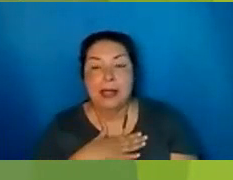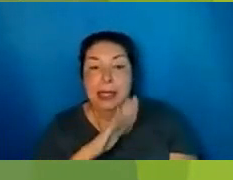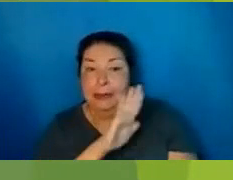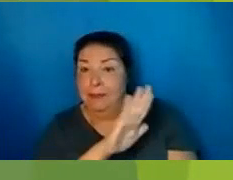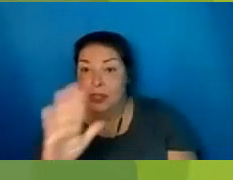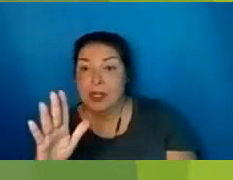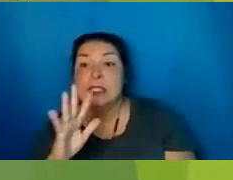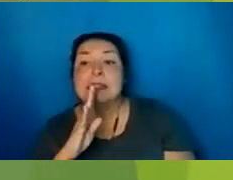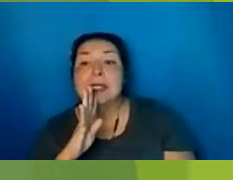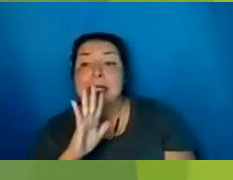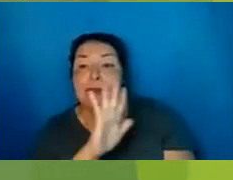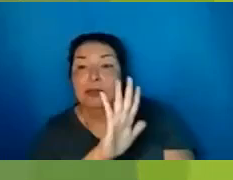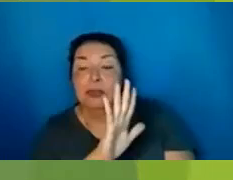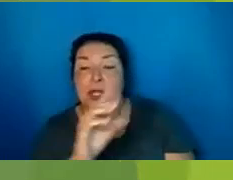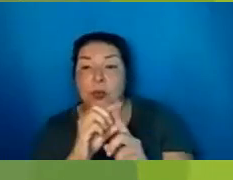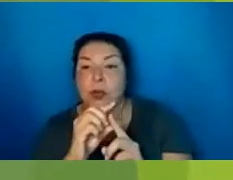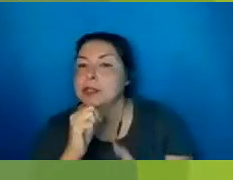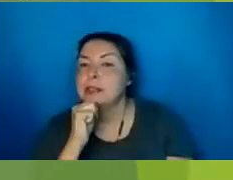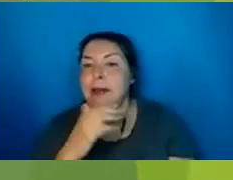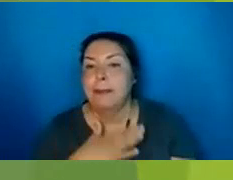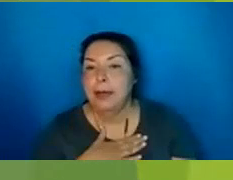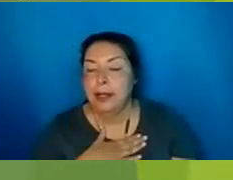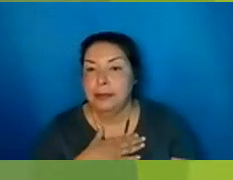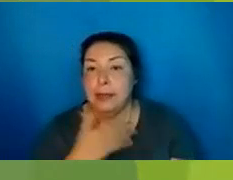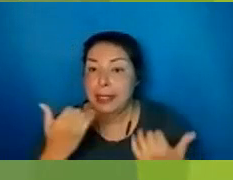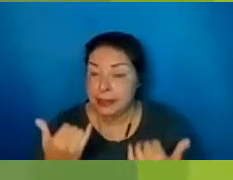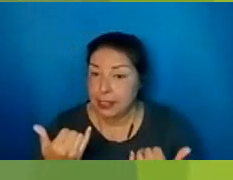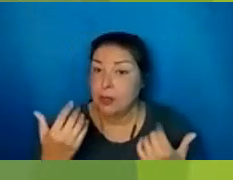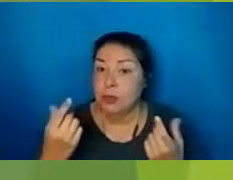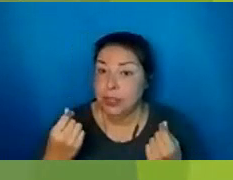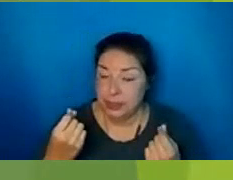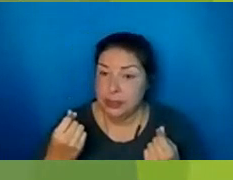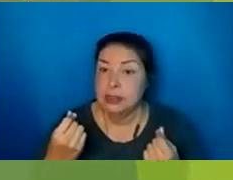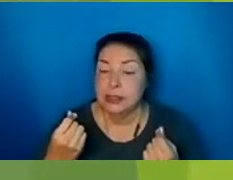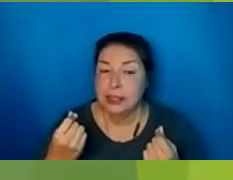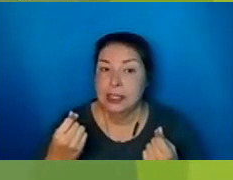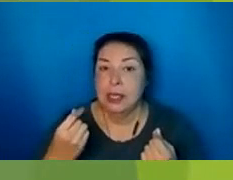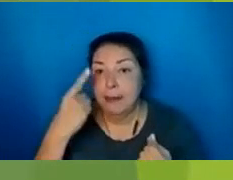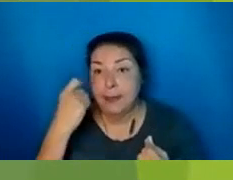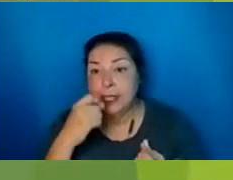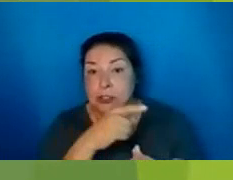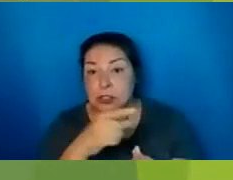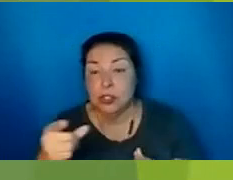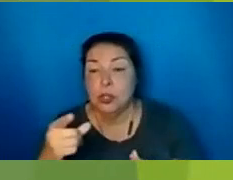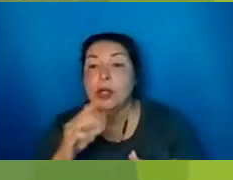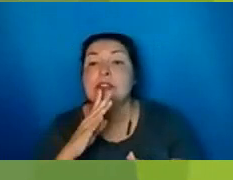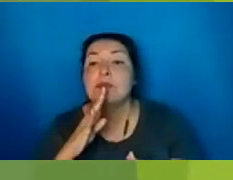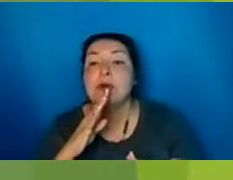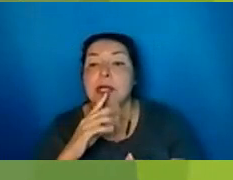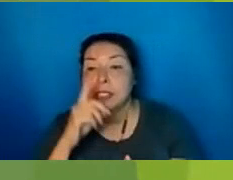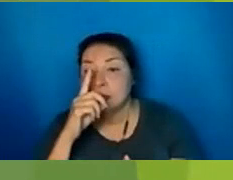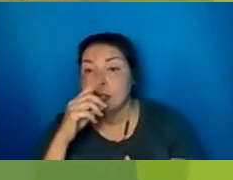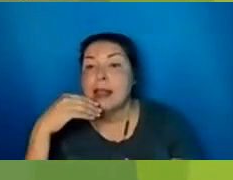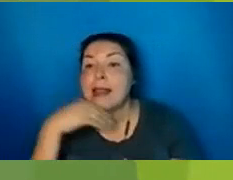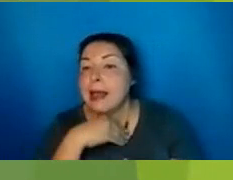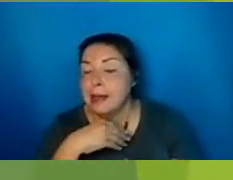words and not mine. And now he goes into, because you have spoken these falsehoods, these